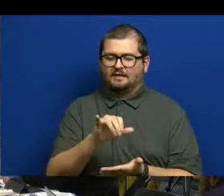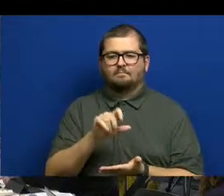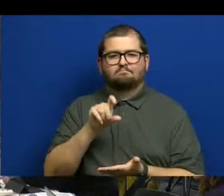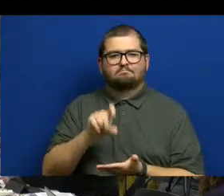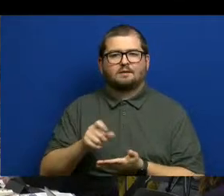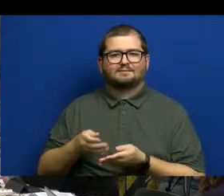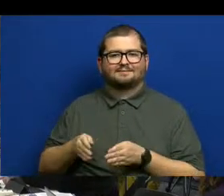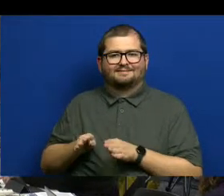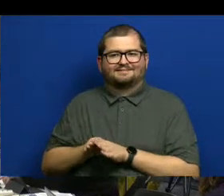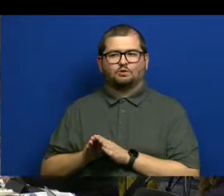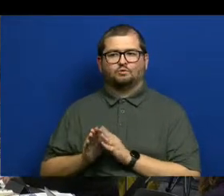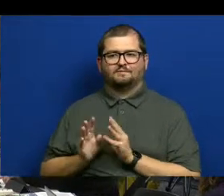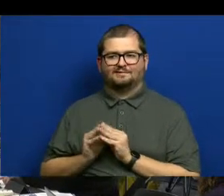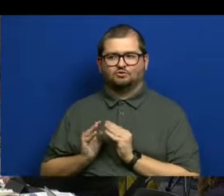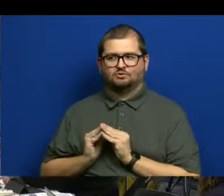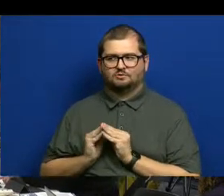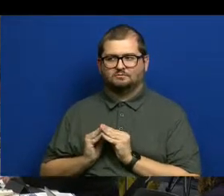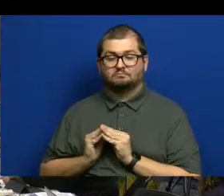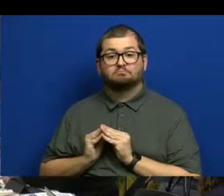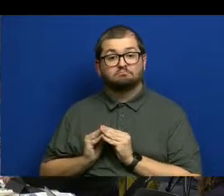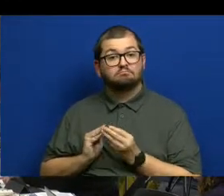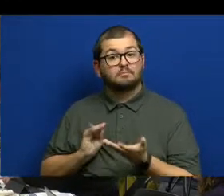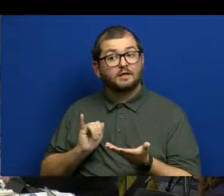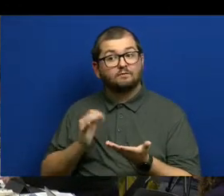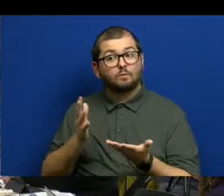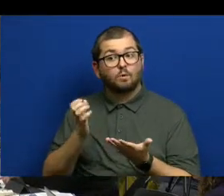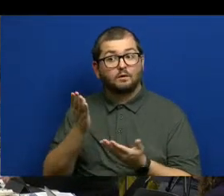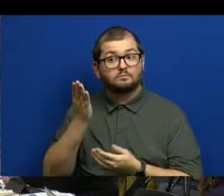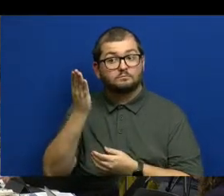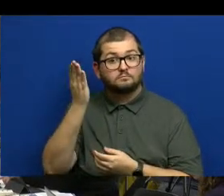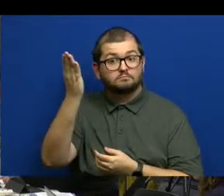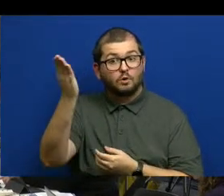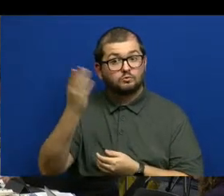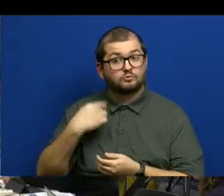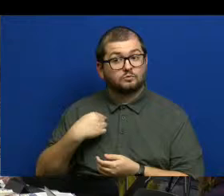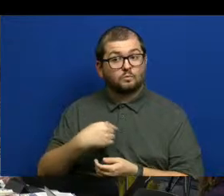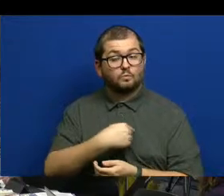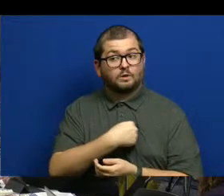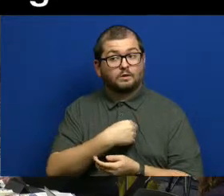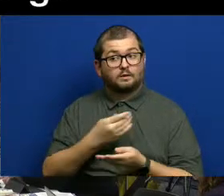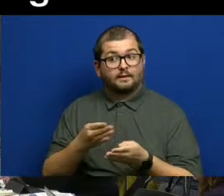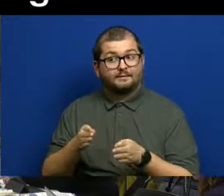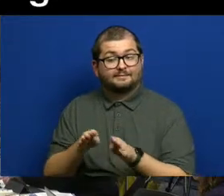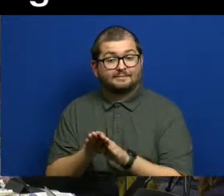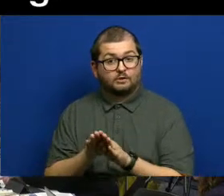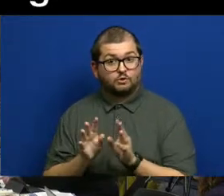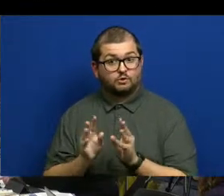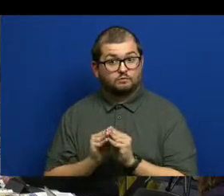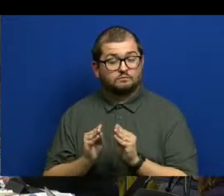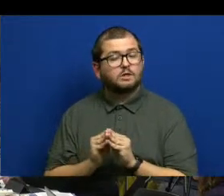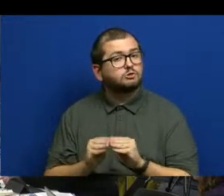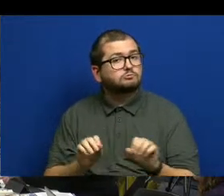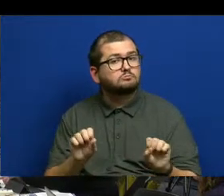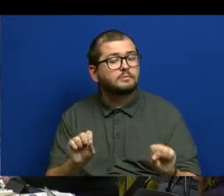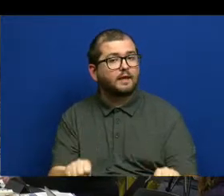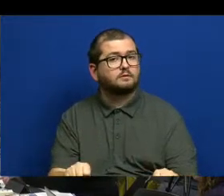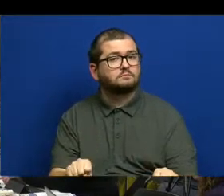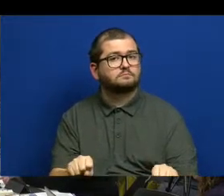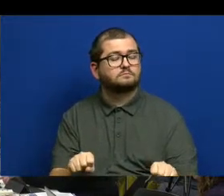in executive session. If you would like to make a motion that we go into executive session at this point, you